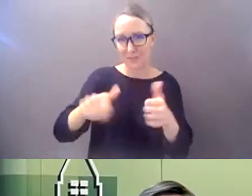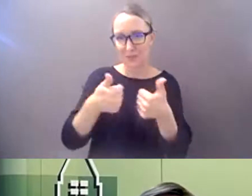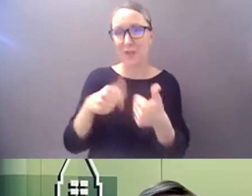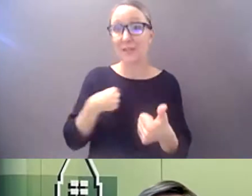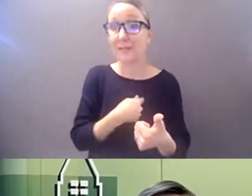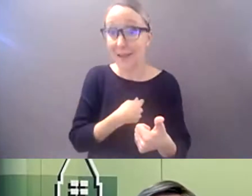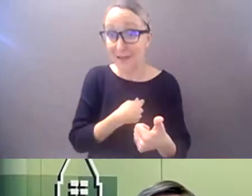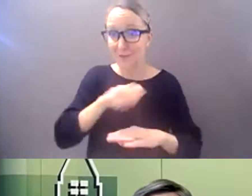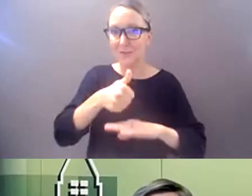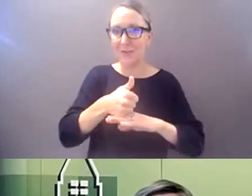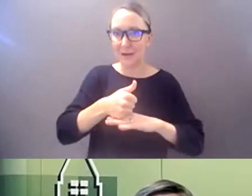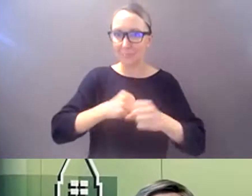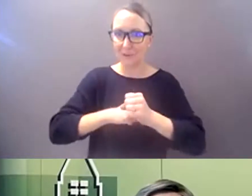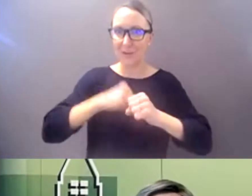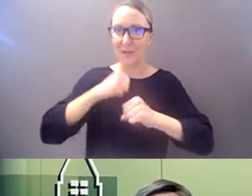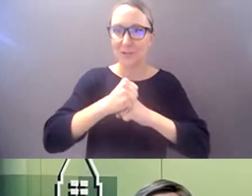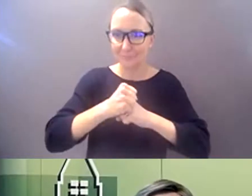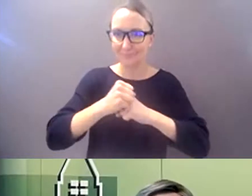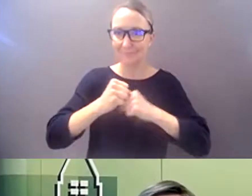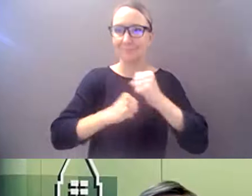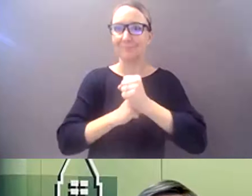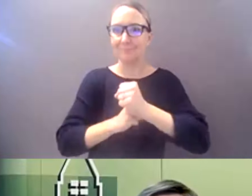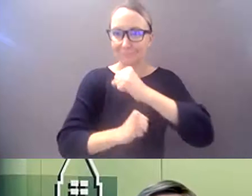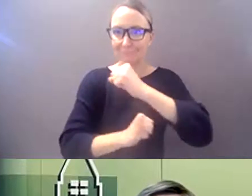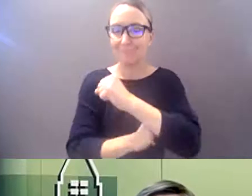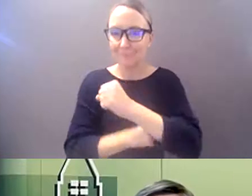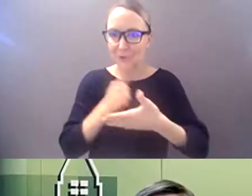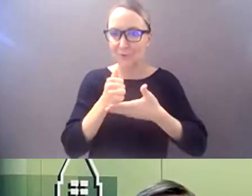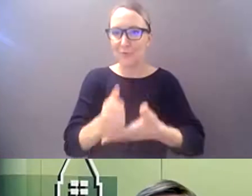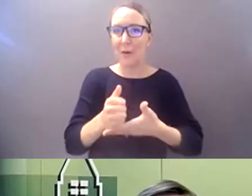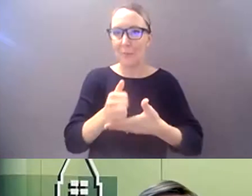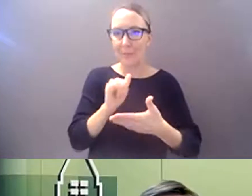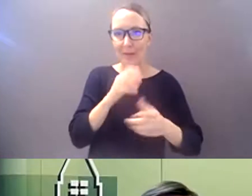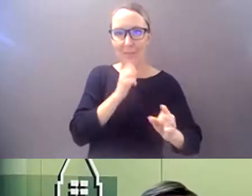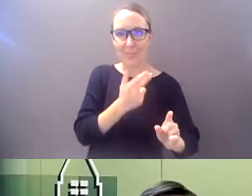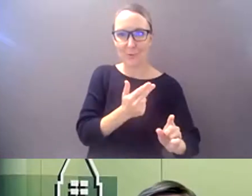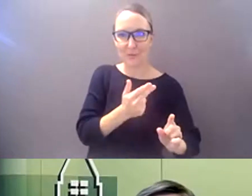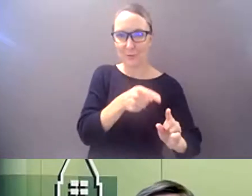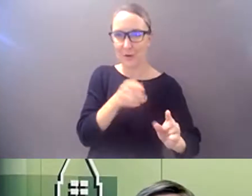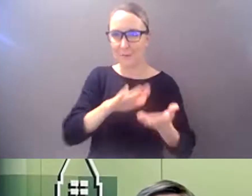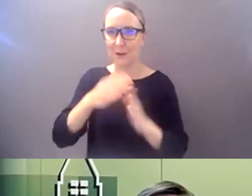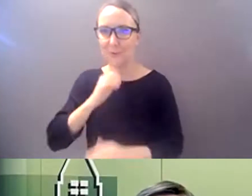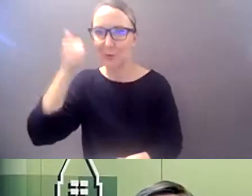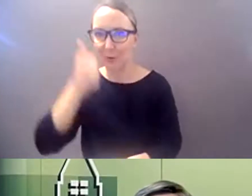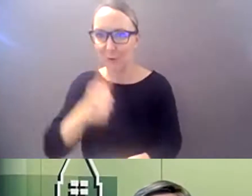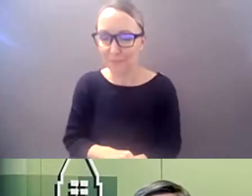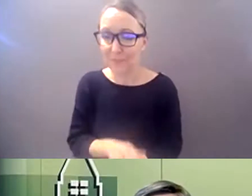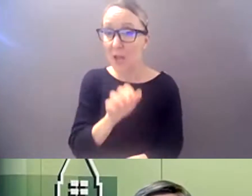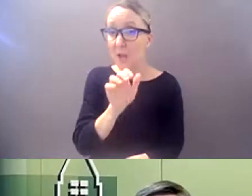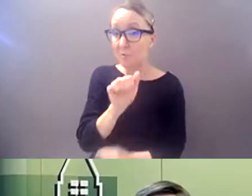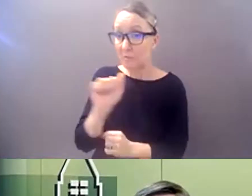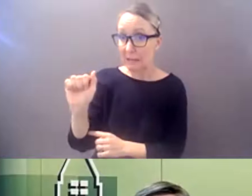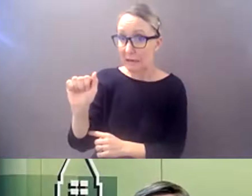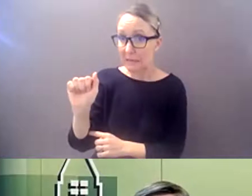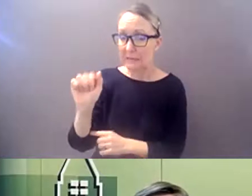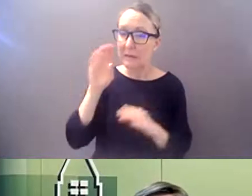the infrastructure of aging services that will meet the needs of that 13-year-old in the future. AAAs, while they focus on this